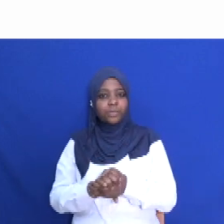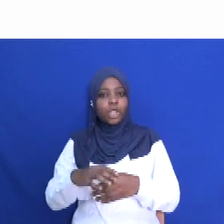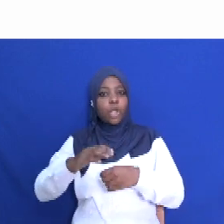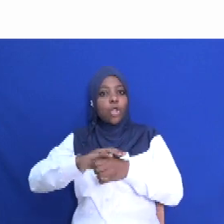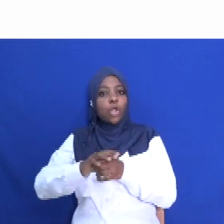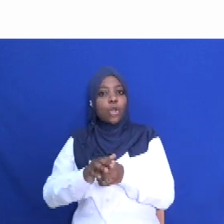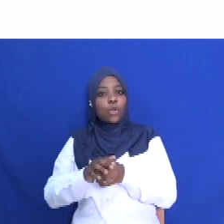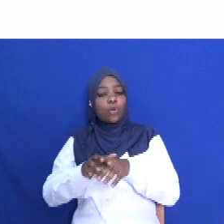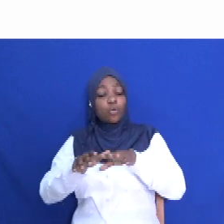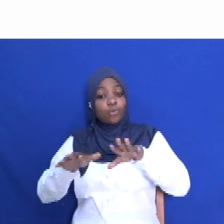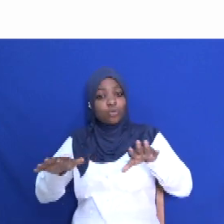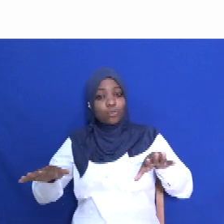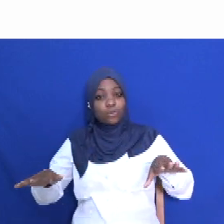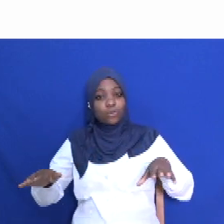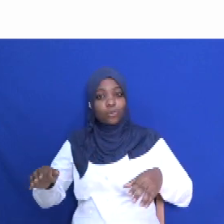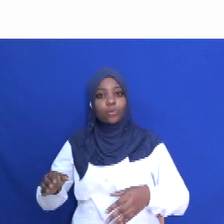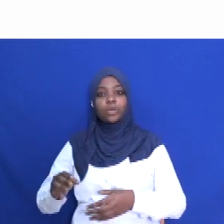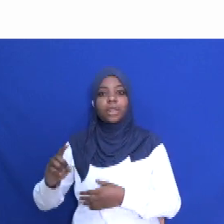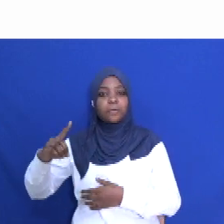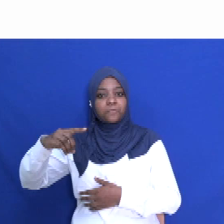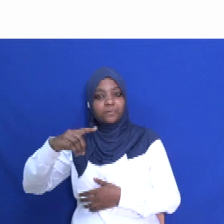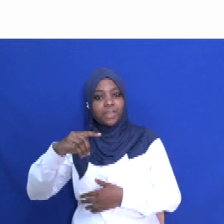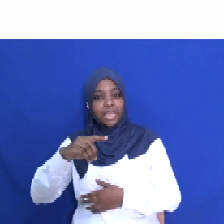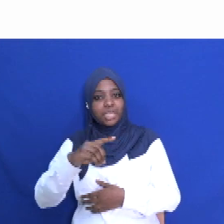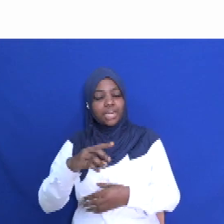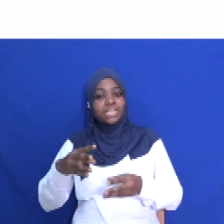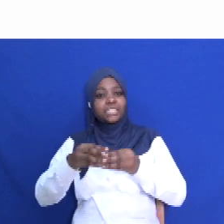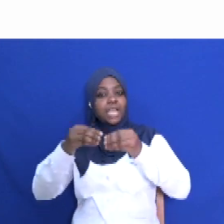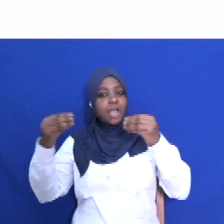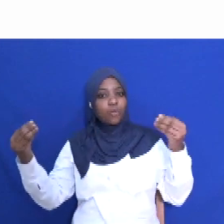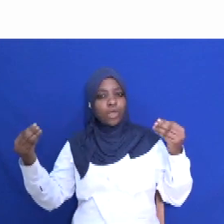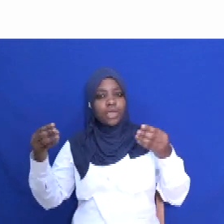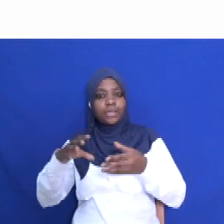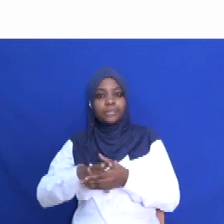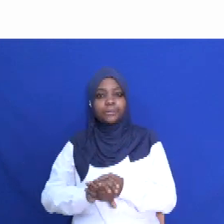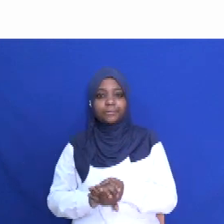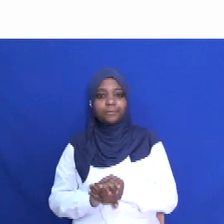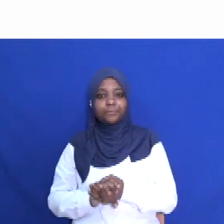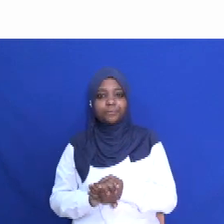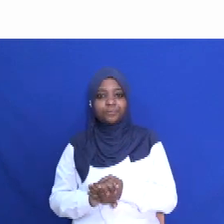Good. Okay, please take your seat. Yes, sit down.